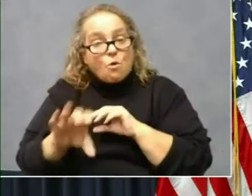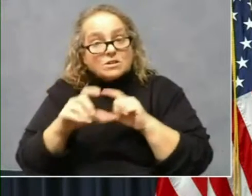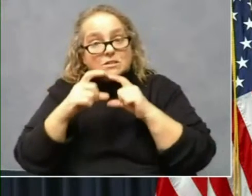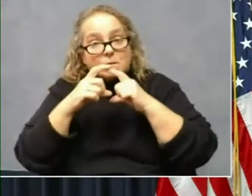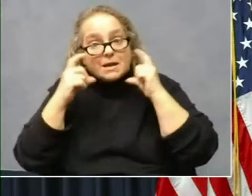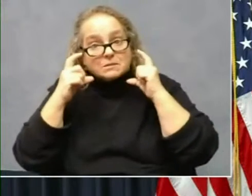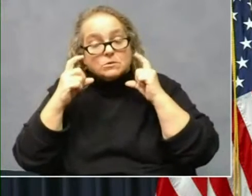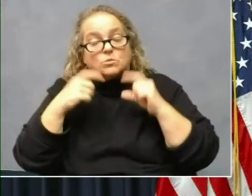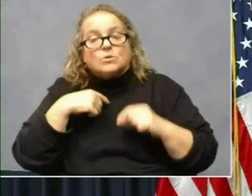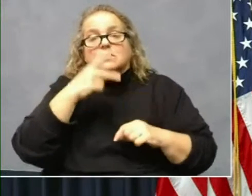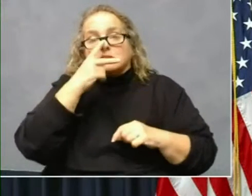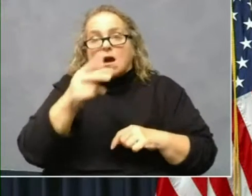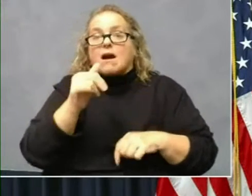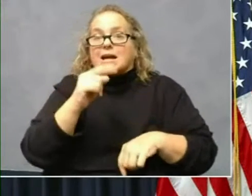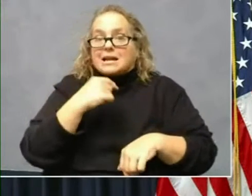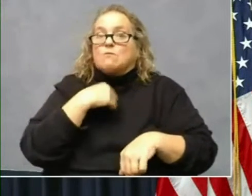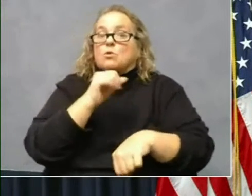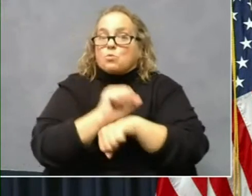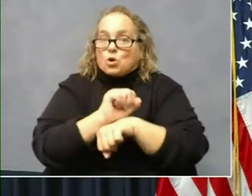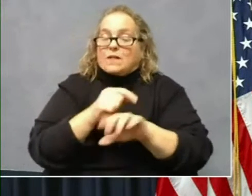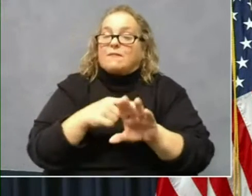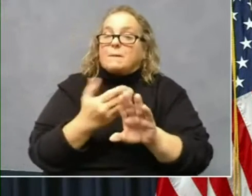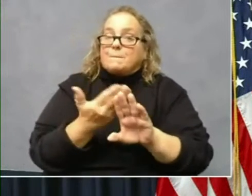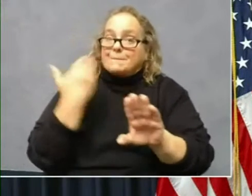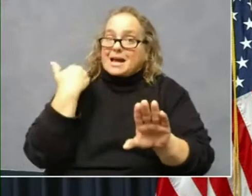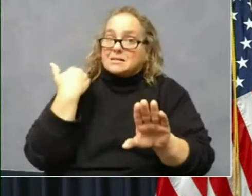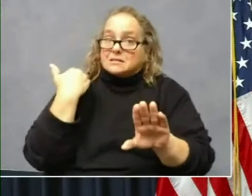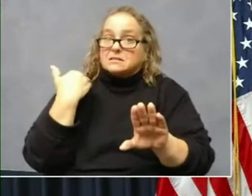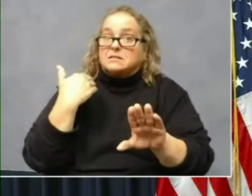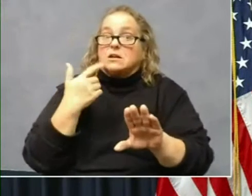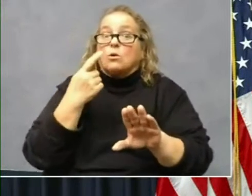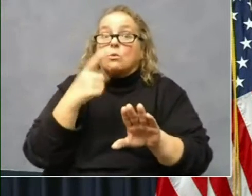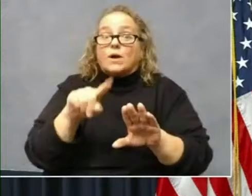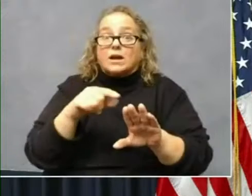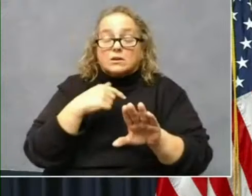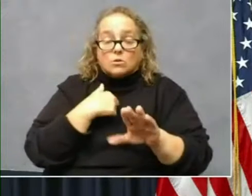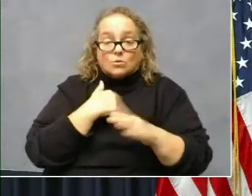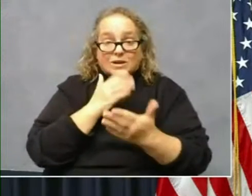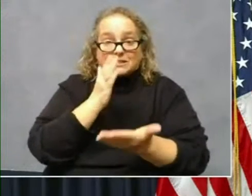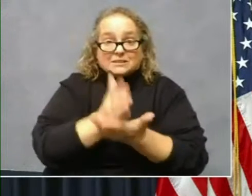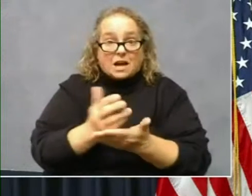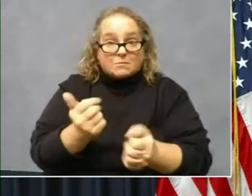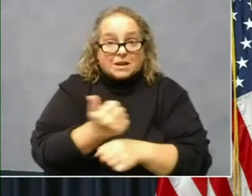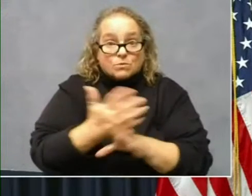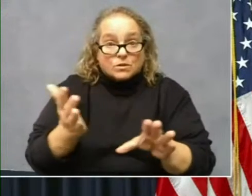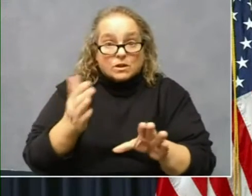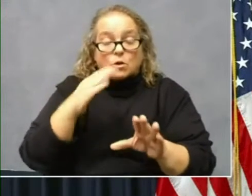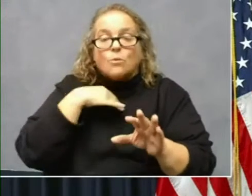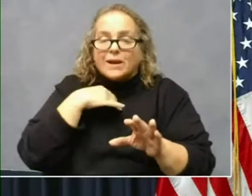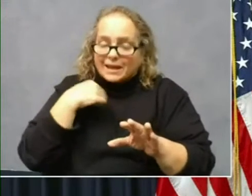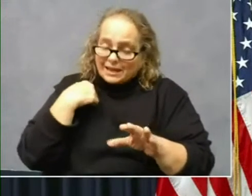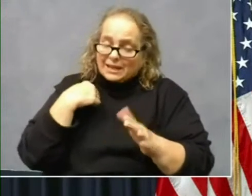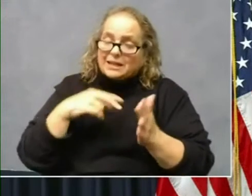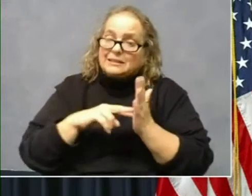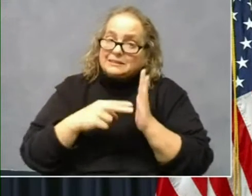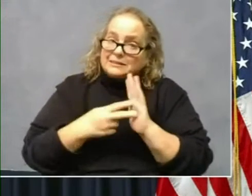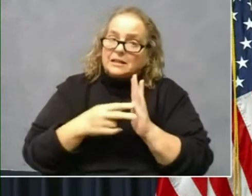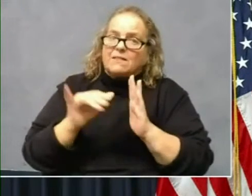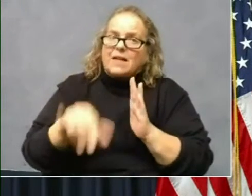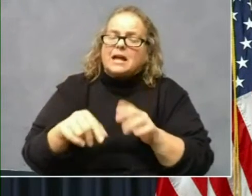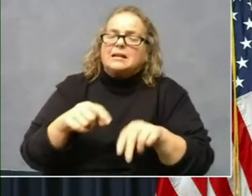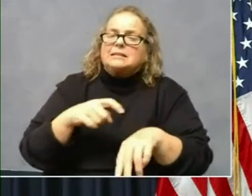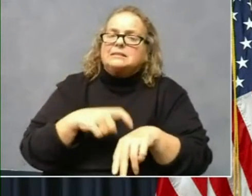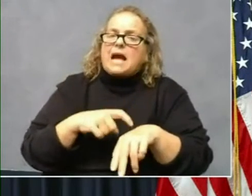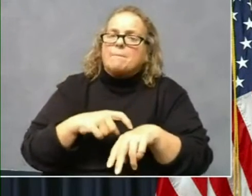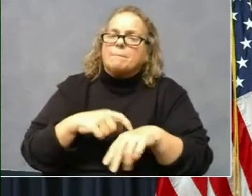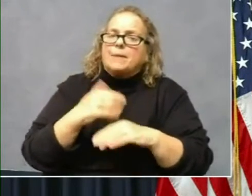has worked in the past. When we put this out, we intended for it to be time limited and believing that we can have a major impact on the